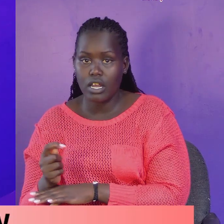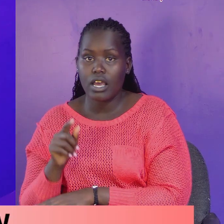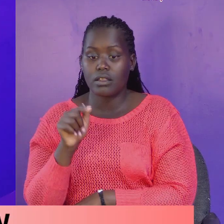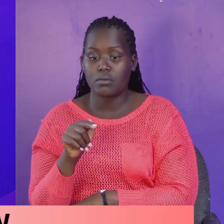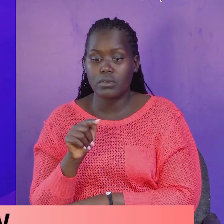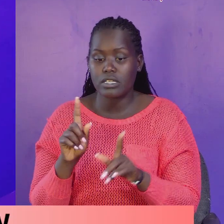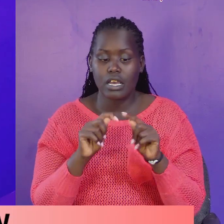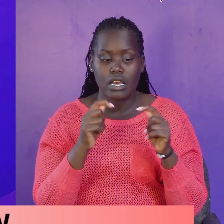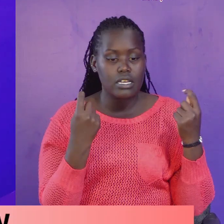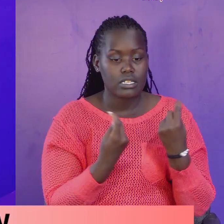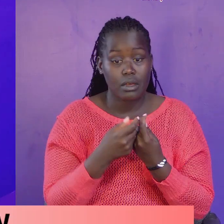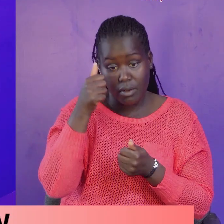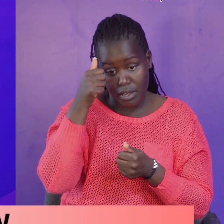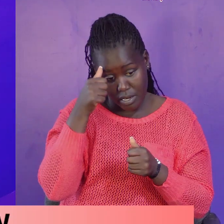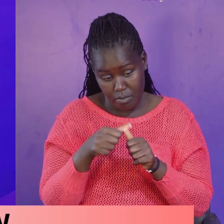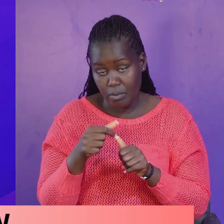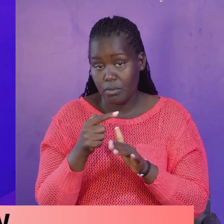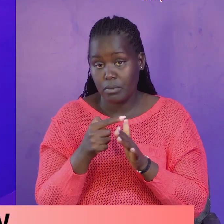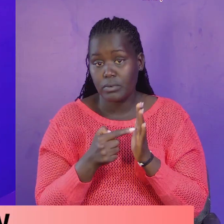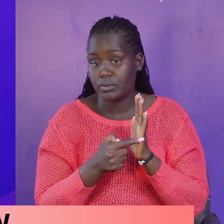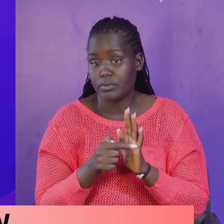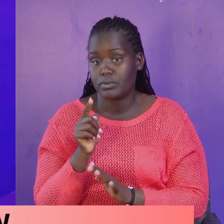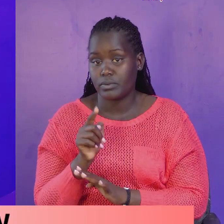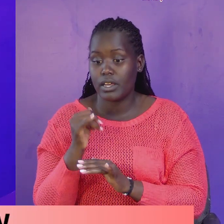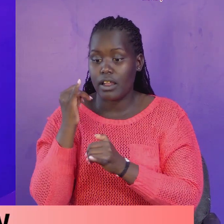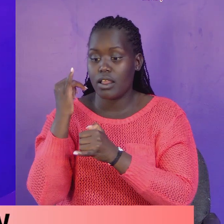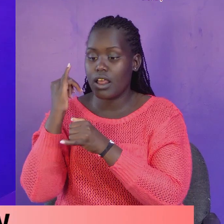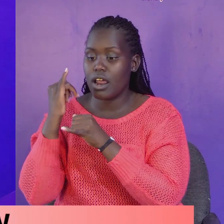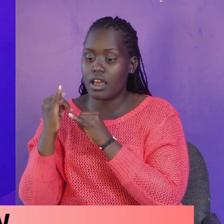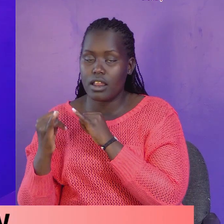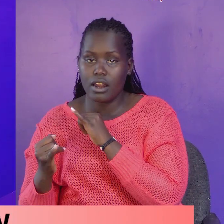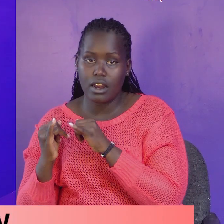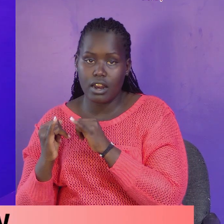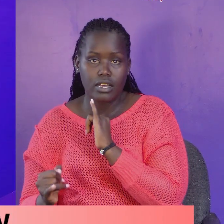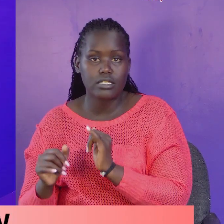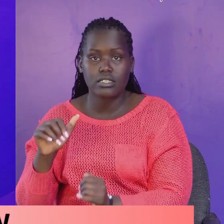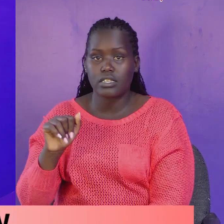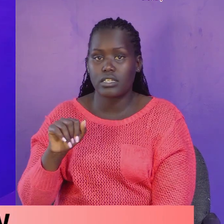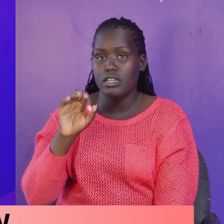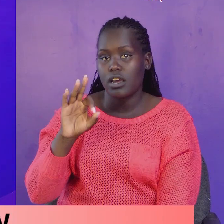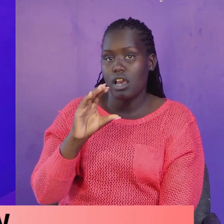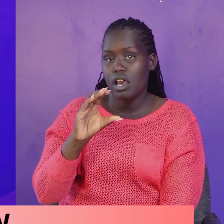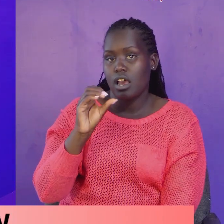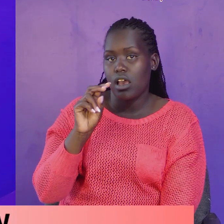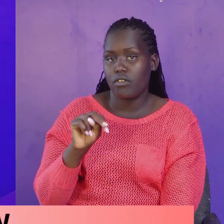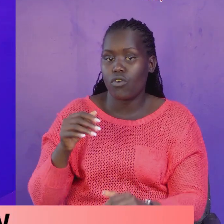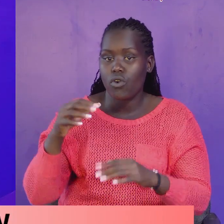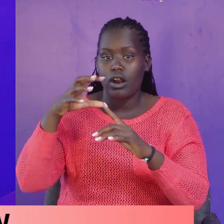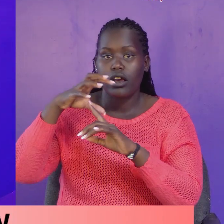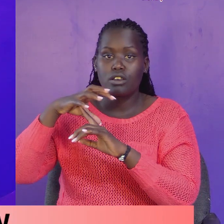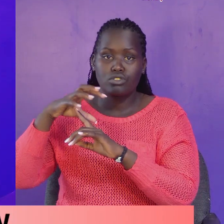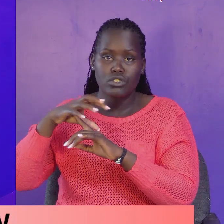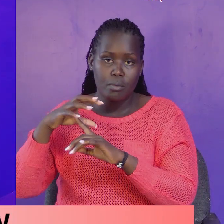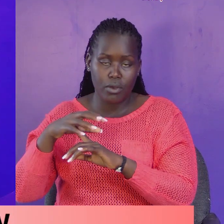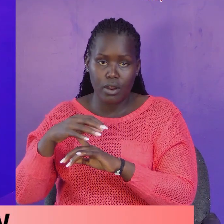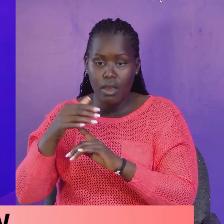Coast team, remember, they are the last AFCON champion, because it was played at their